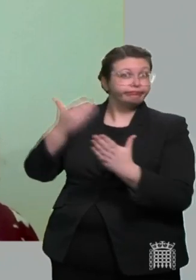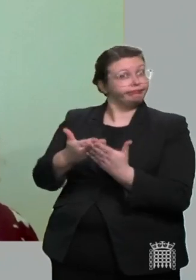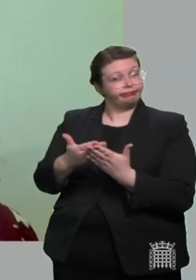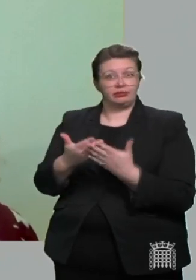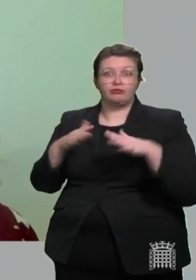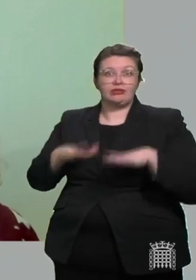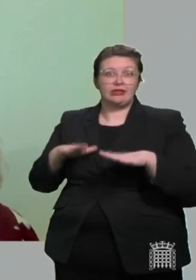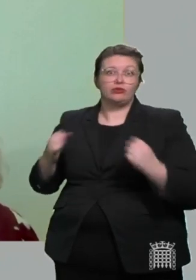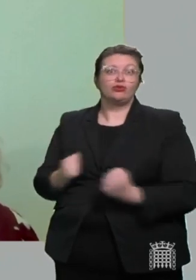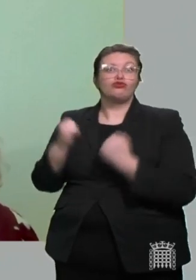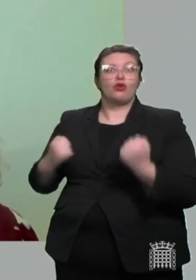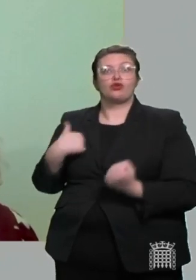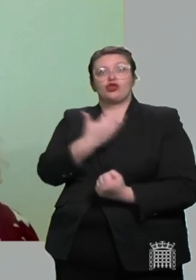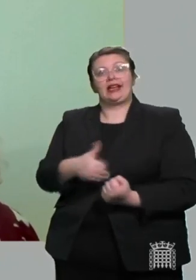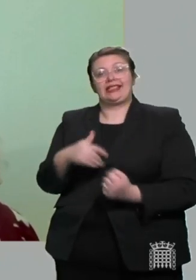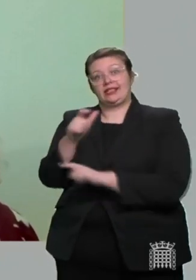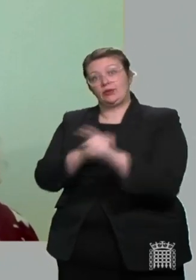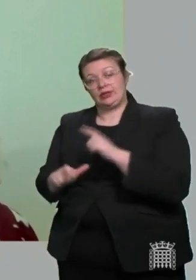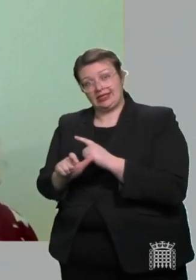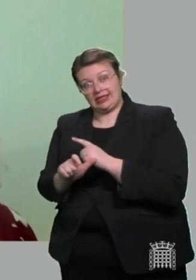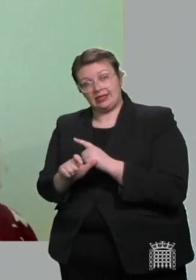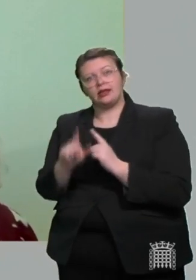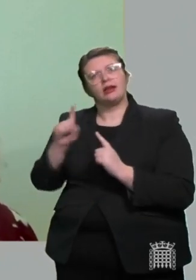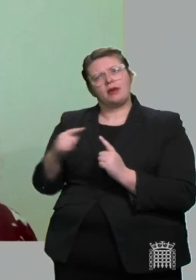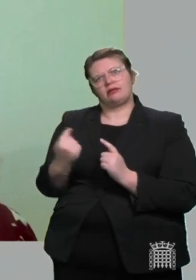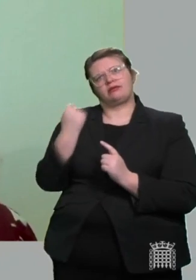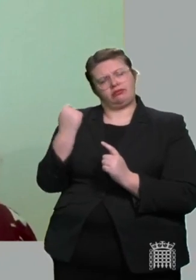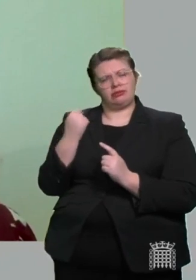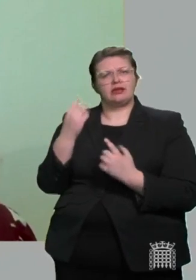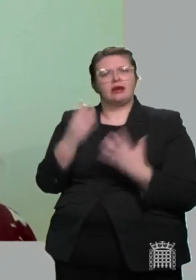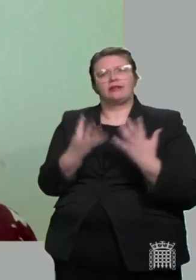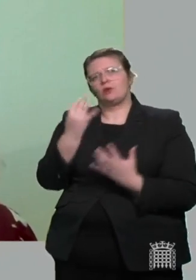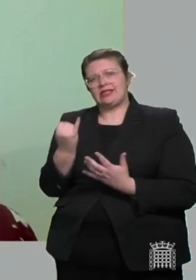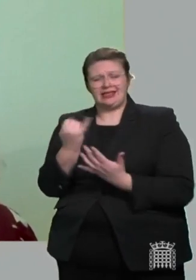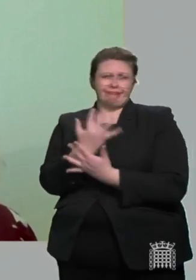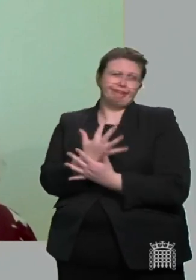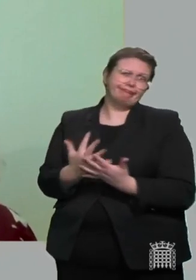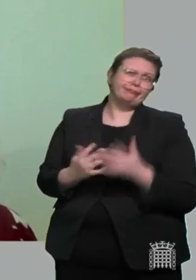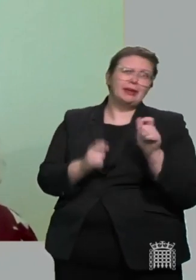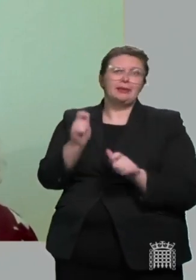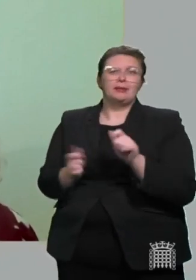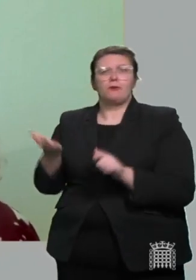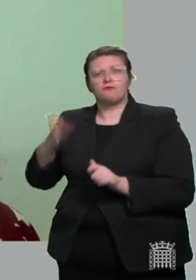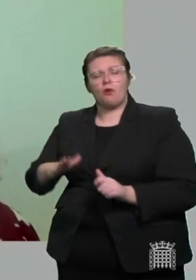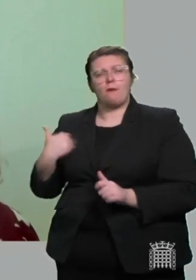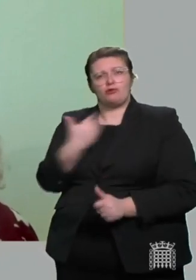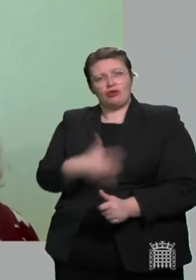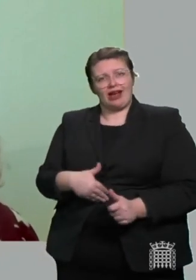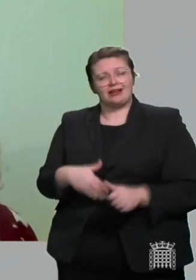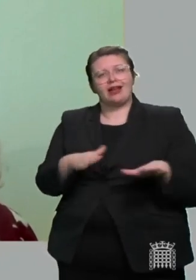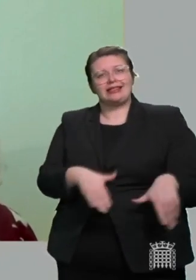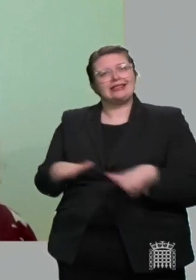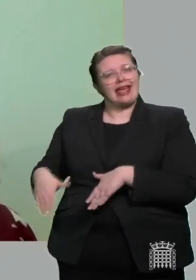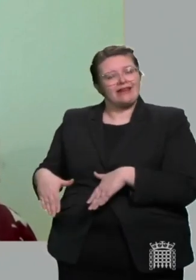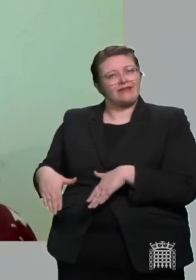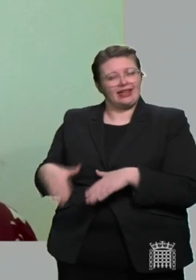government ordered the forced repatriation of thousands of Chinese seamen living in Liverpool with their British families back to China, causing lasting